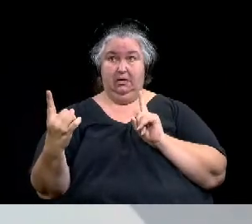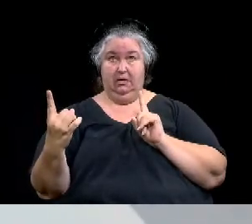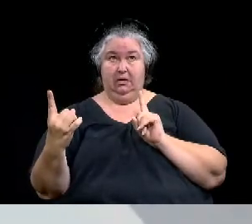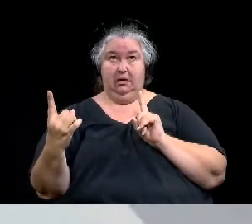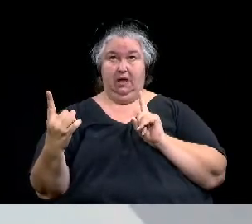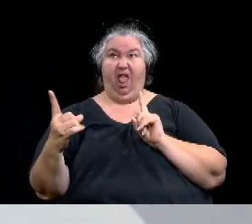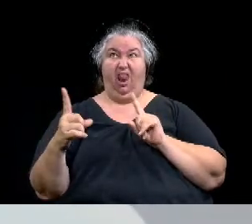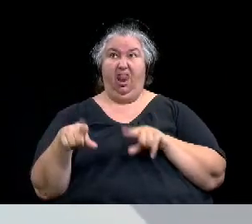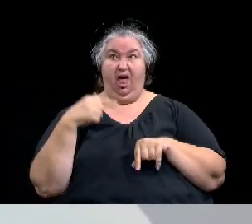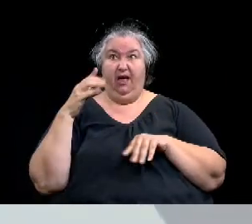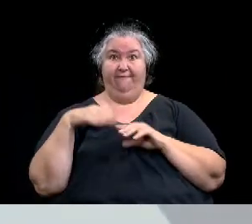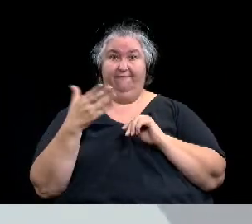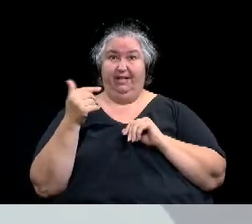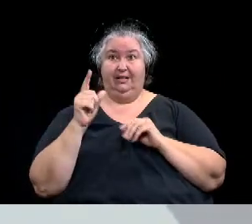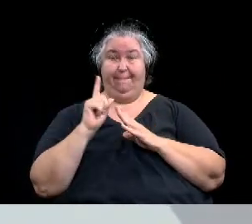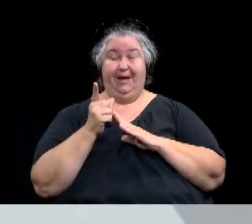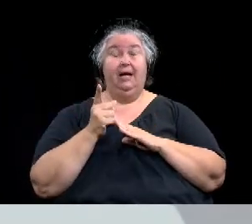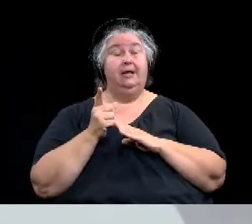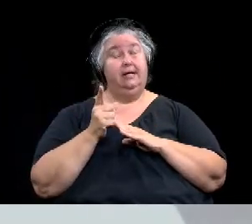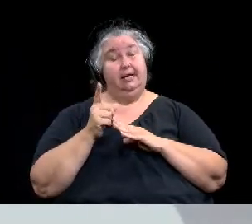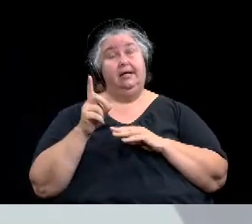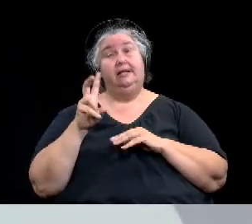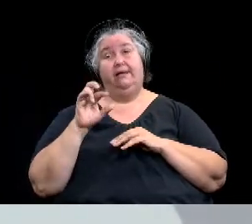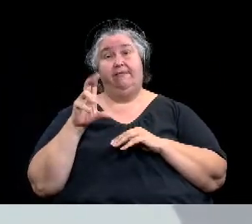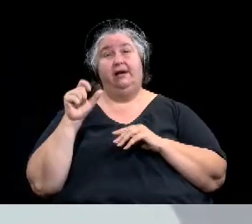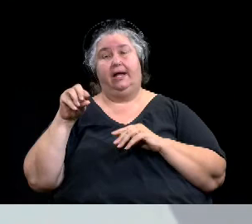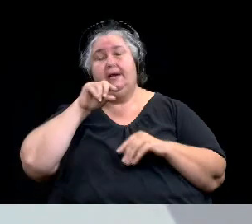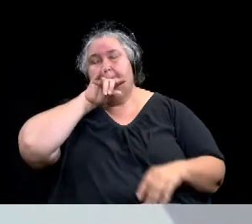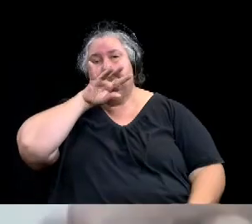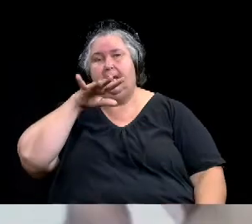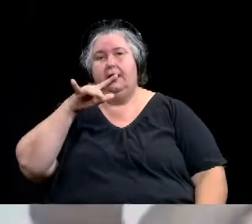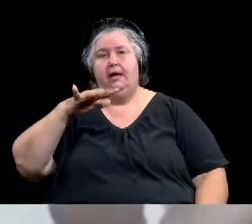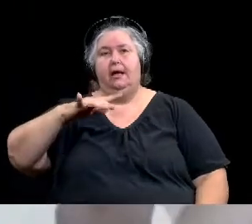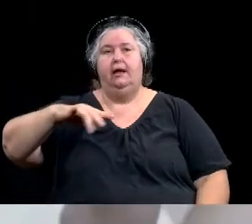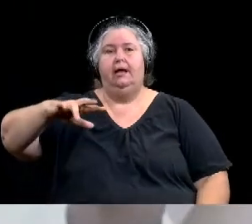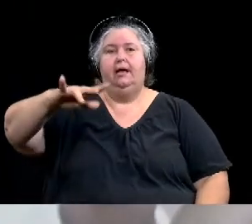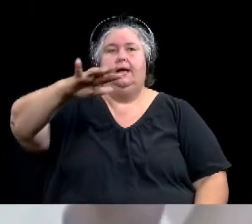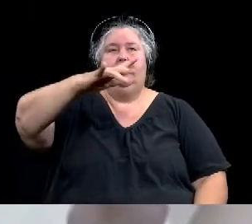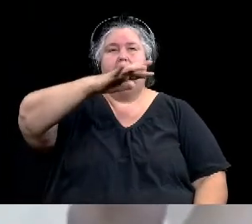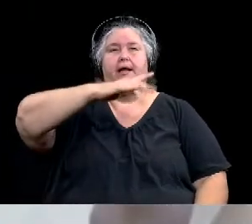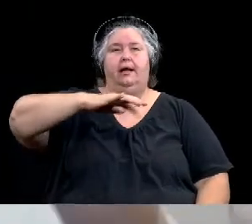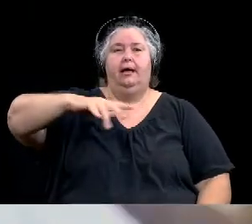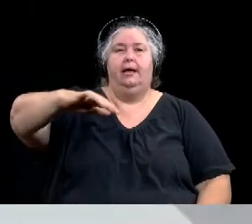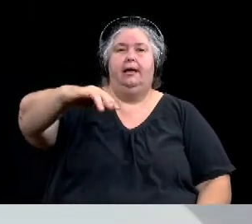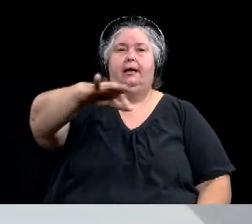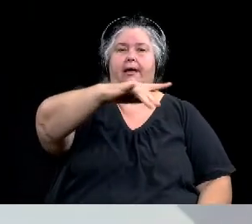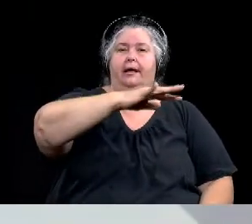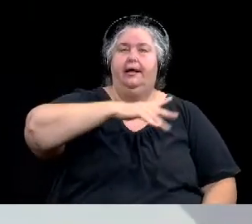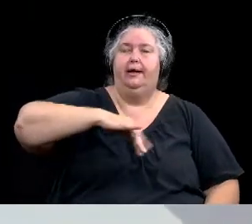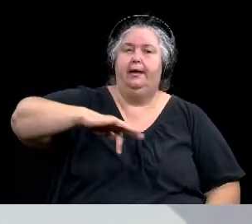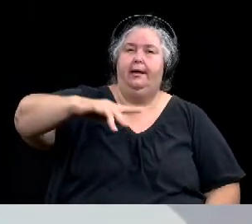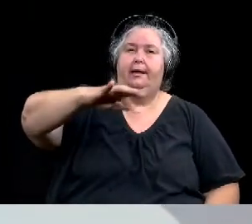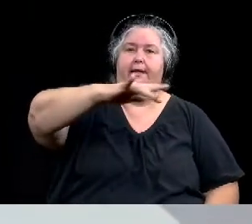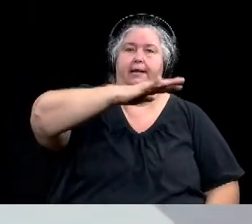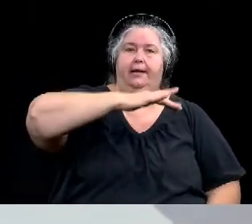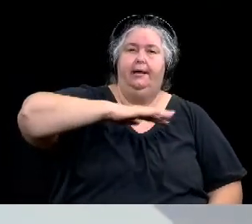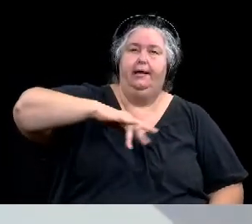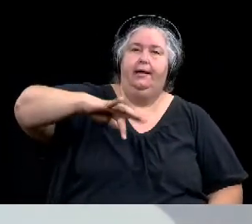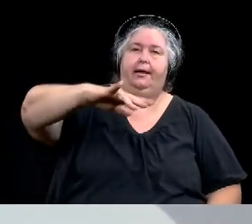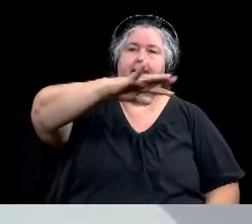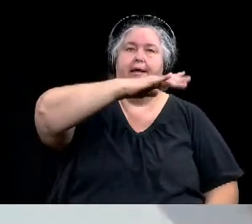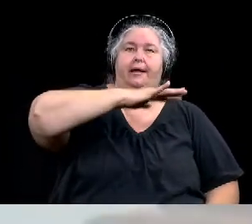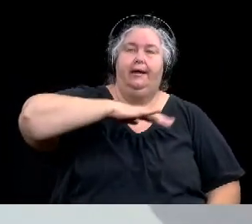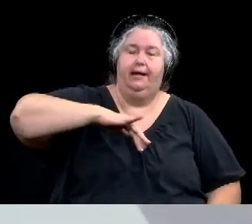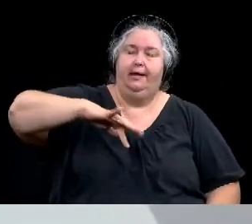then the virus can get aerosolized, get in those small, tiny little particles that hover in the air around